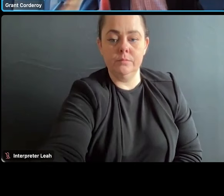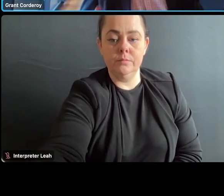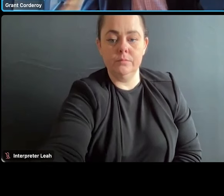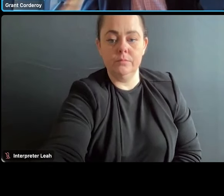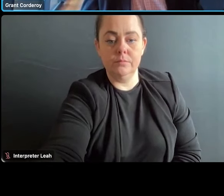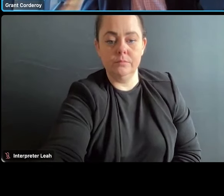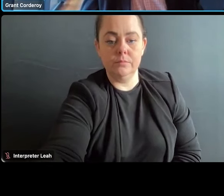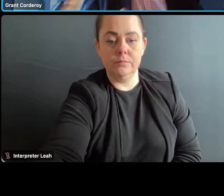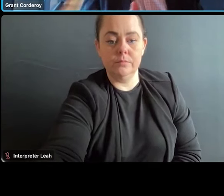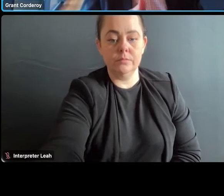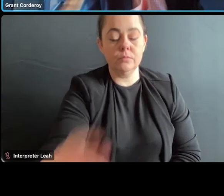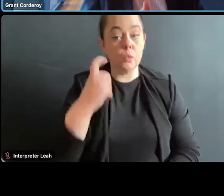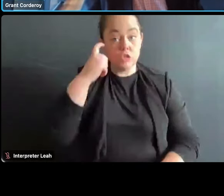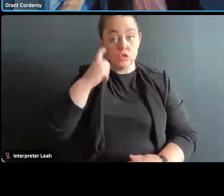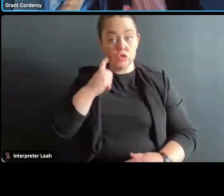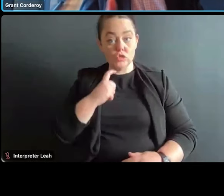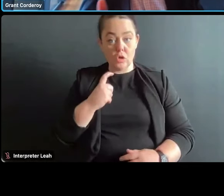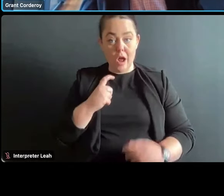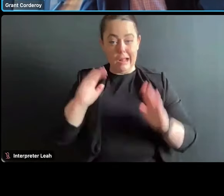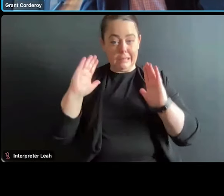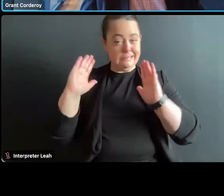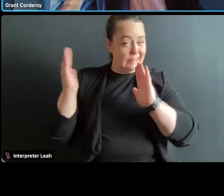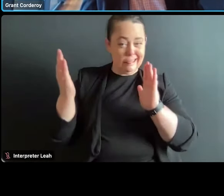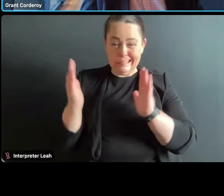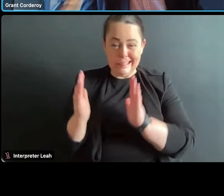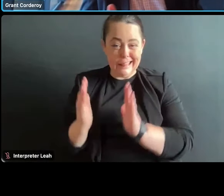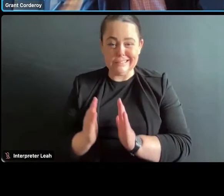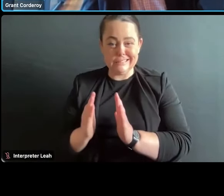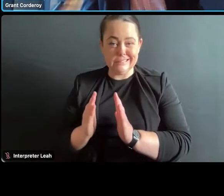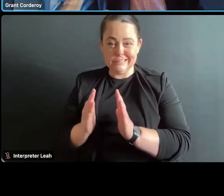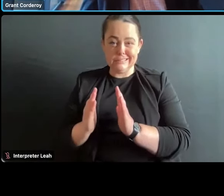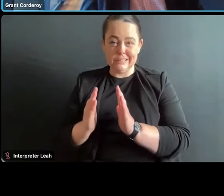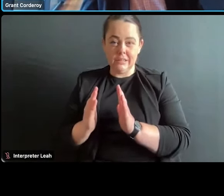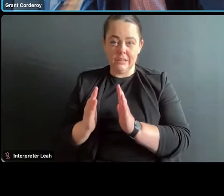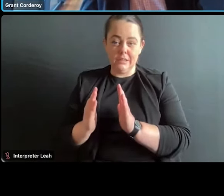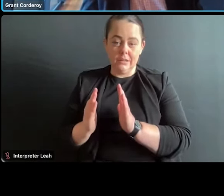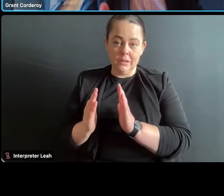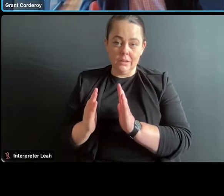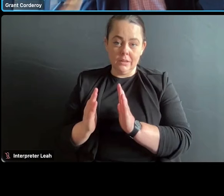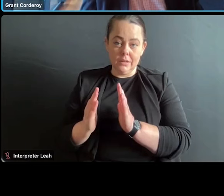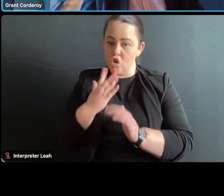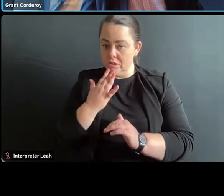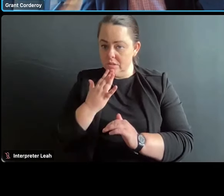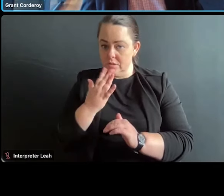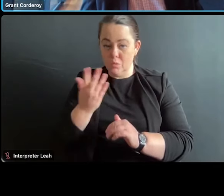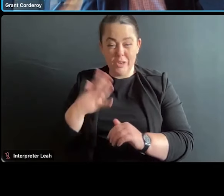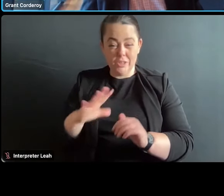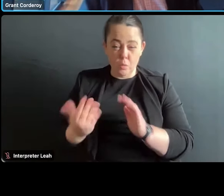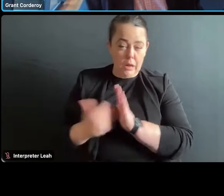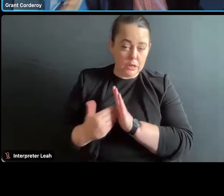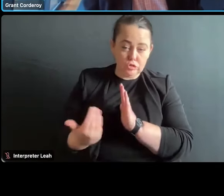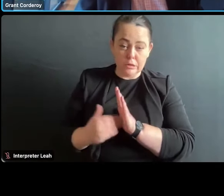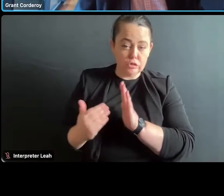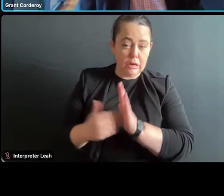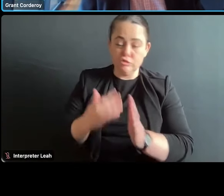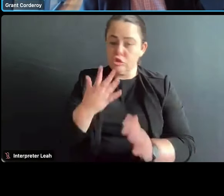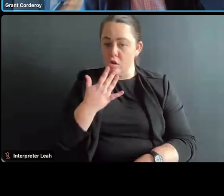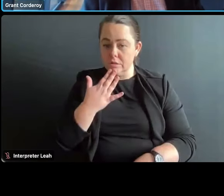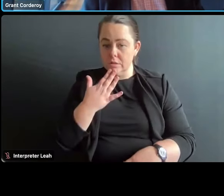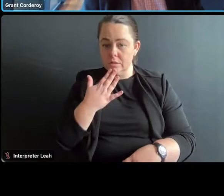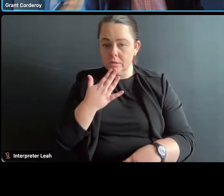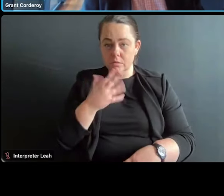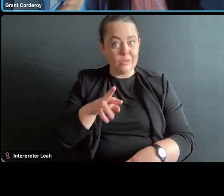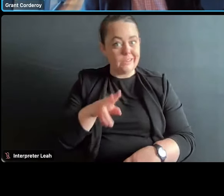to minimise additional costs of doing it. So rather than duplicating it, we'll be able to make